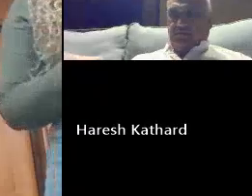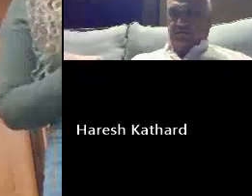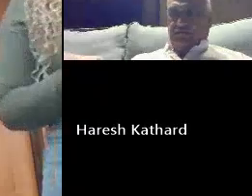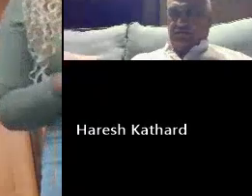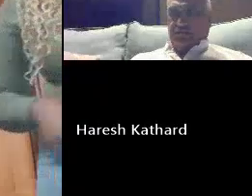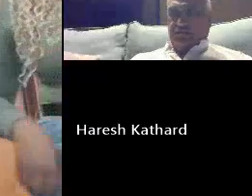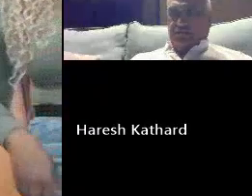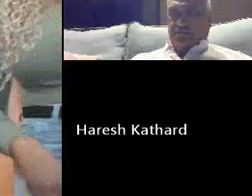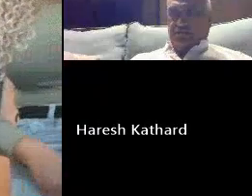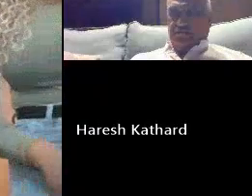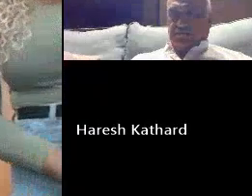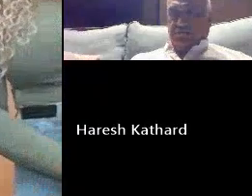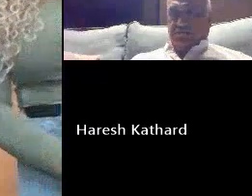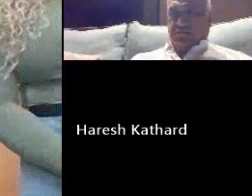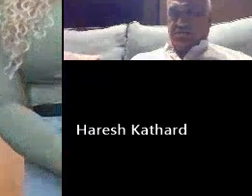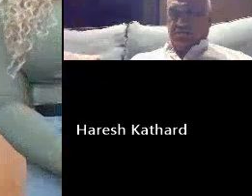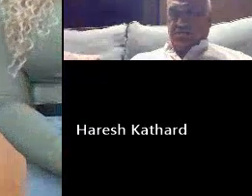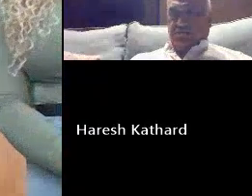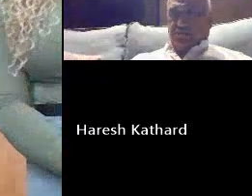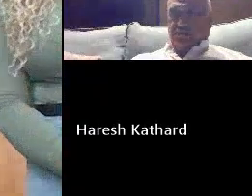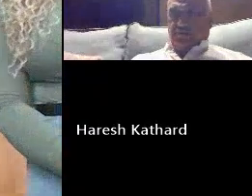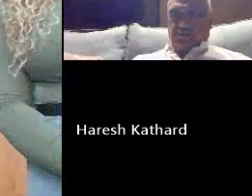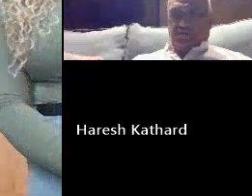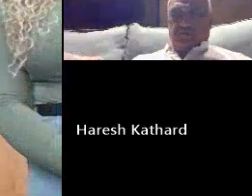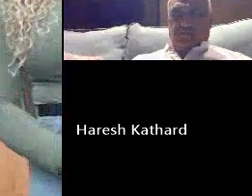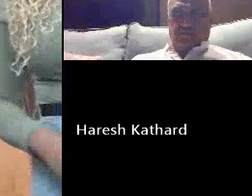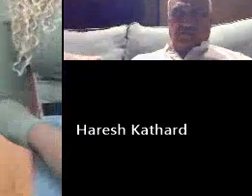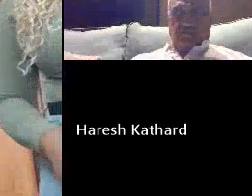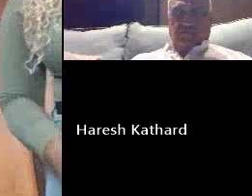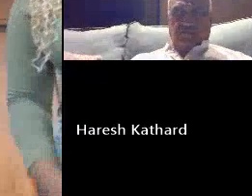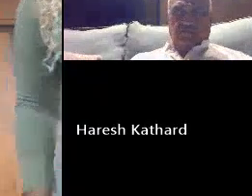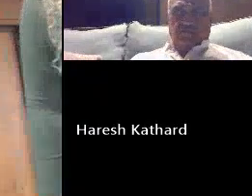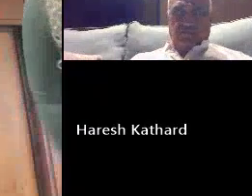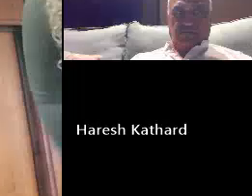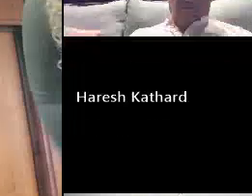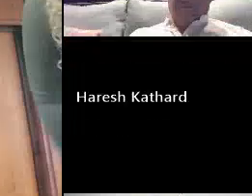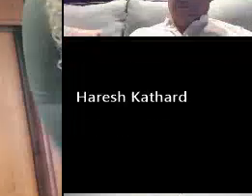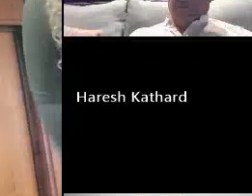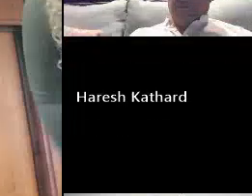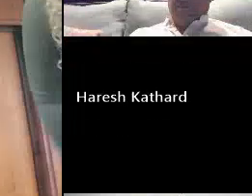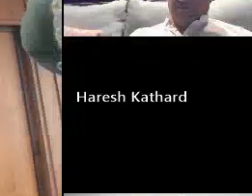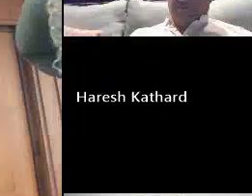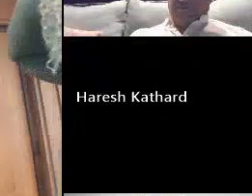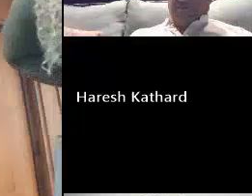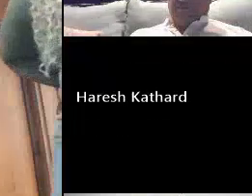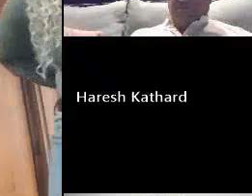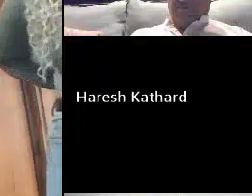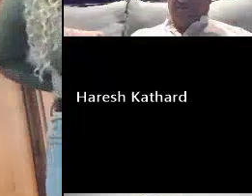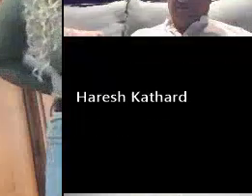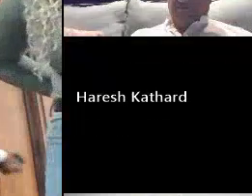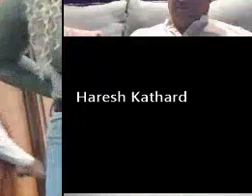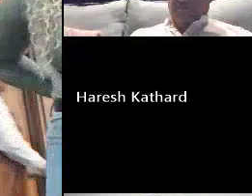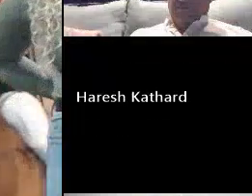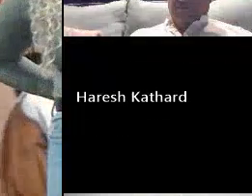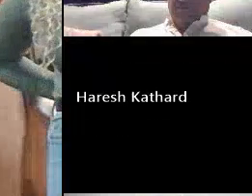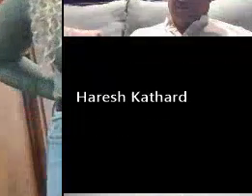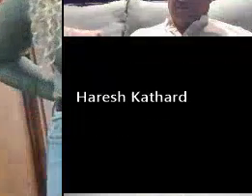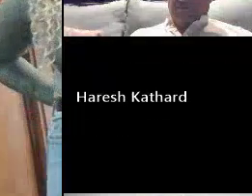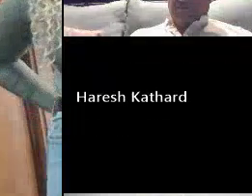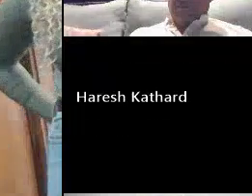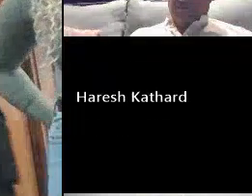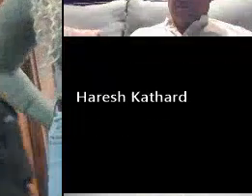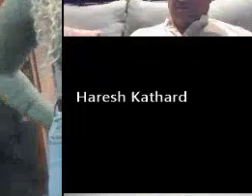Kay and I can. Oh no, not tonight. It's going to be staying together. Just on TV. Okay. So the private event.